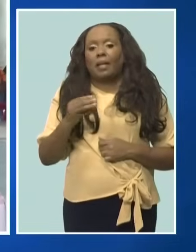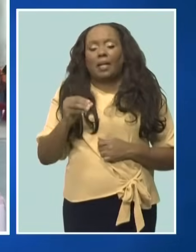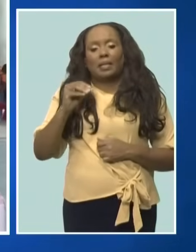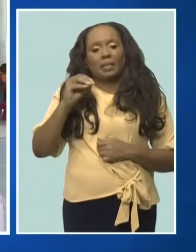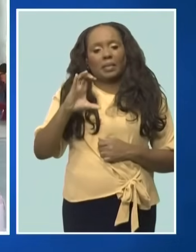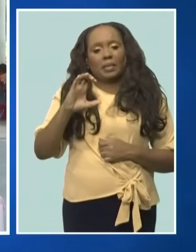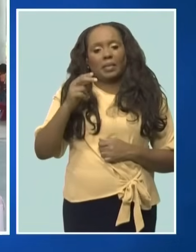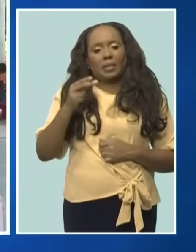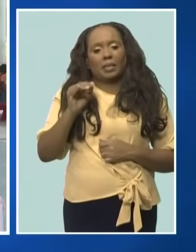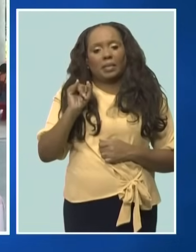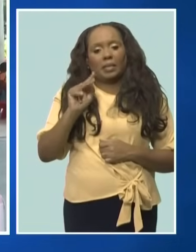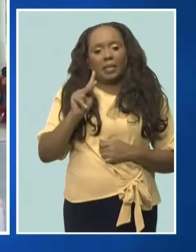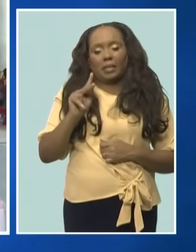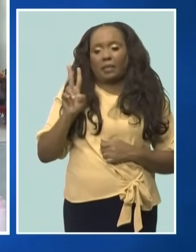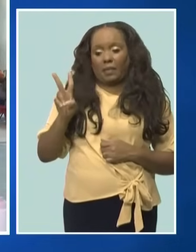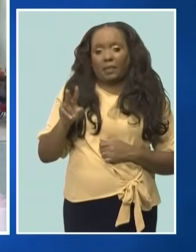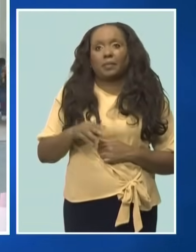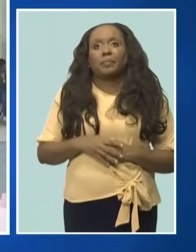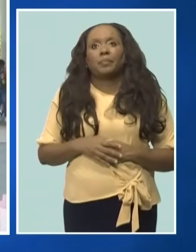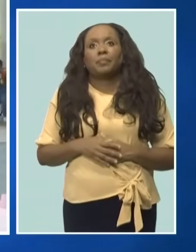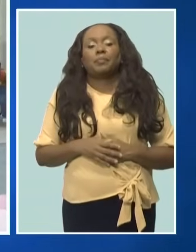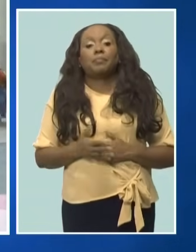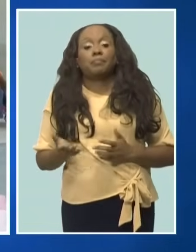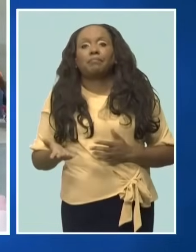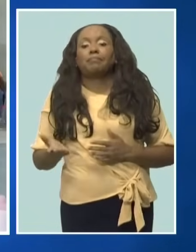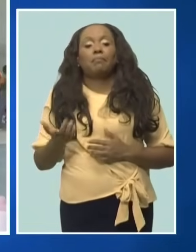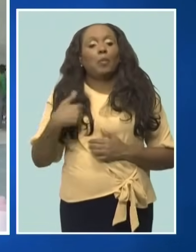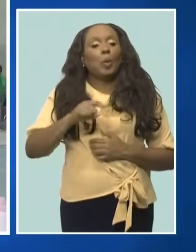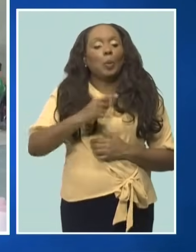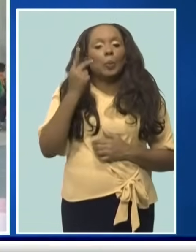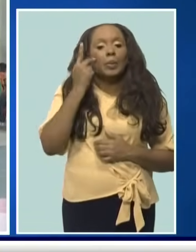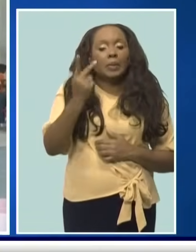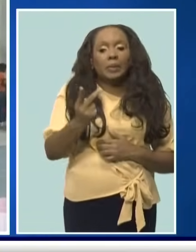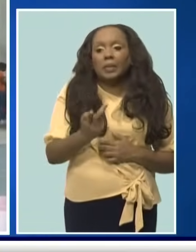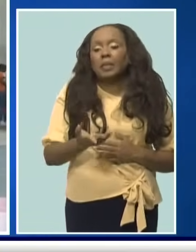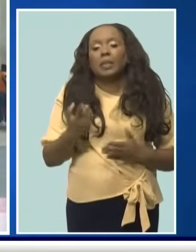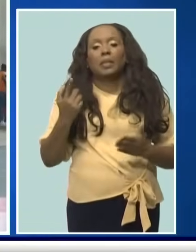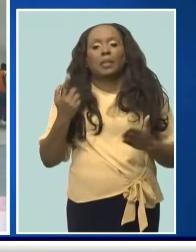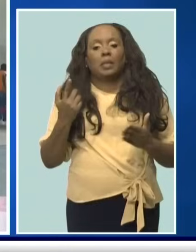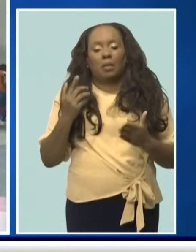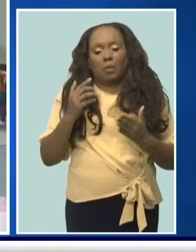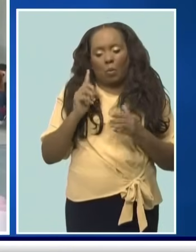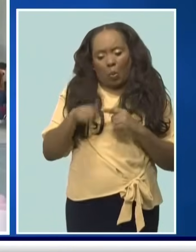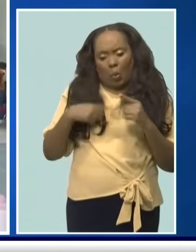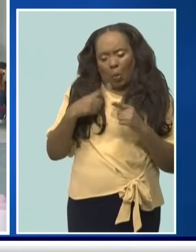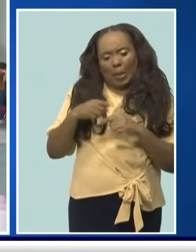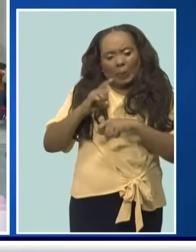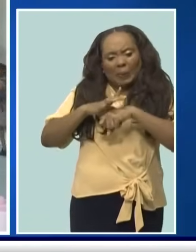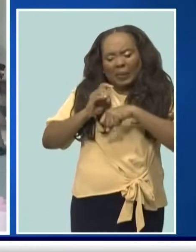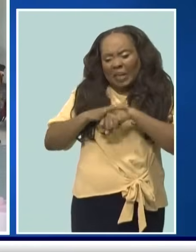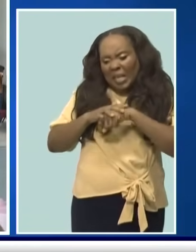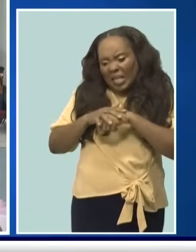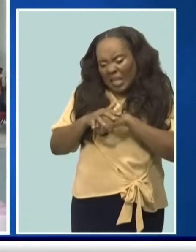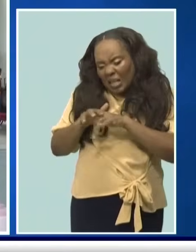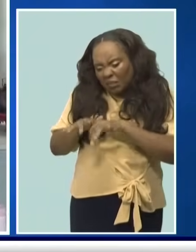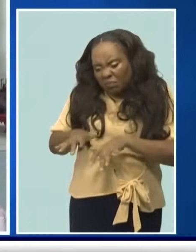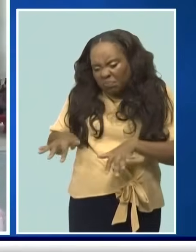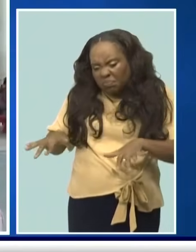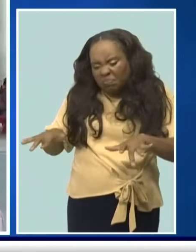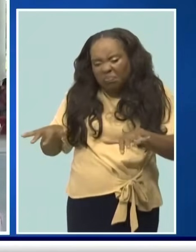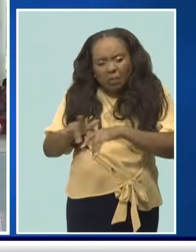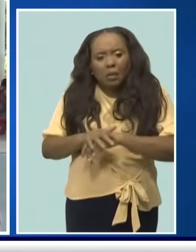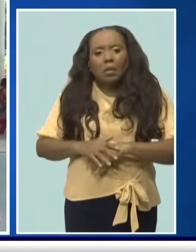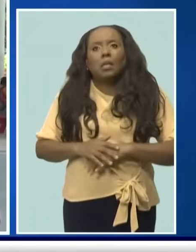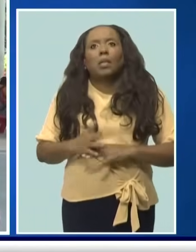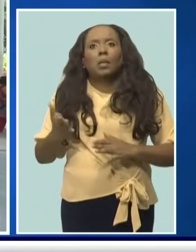the temperatures where the mosquitoes prefer, then we are seeing emergencies coming much quicker. Some of this